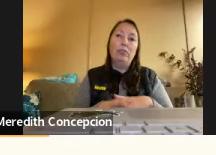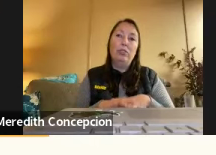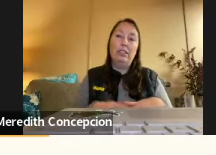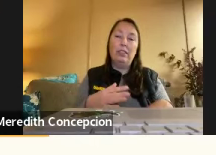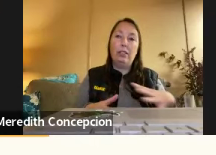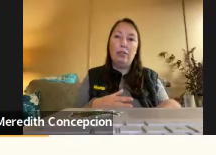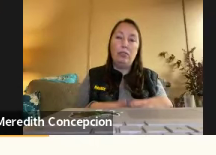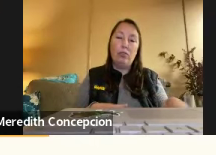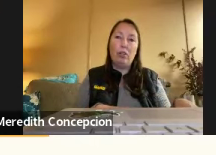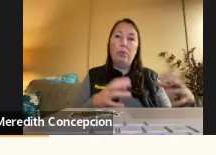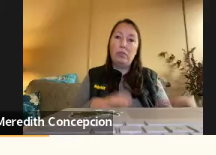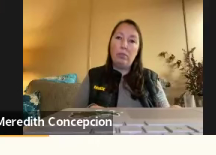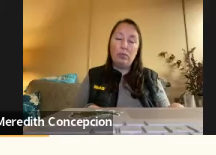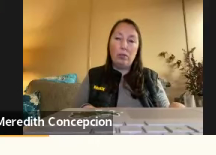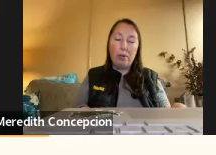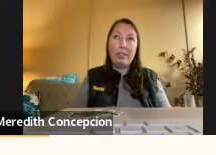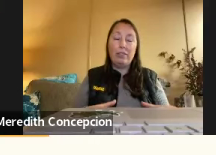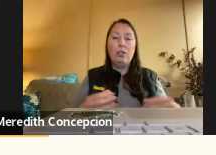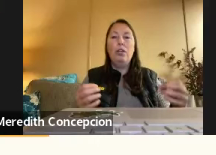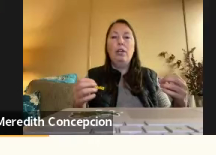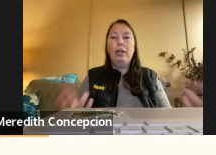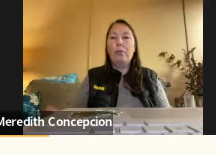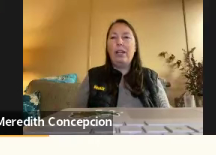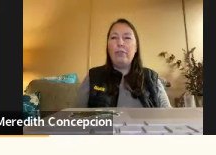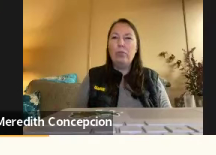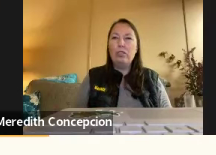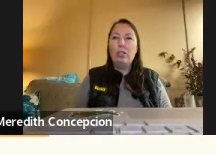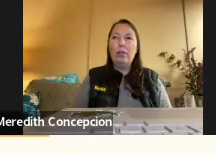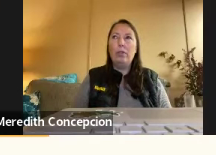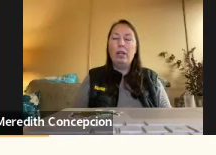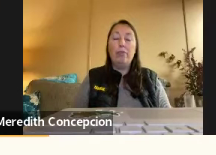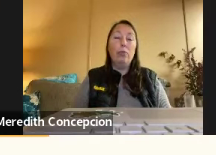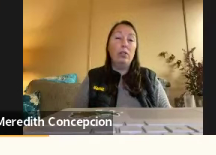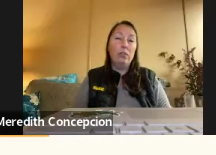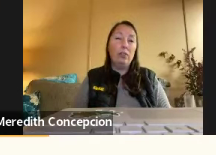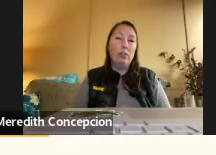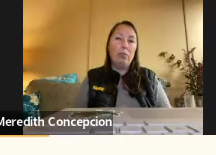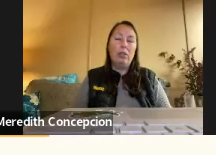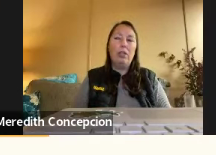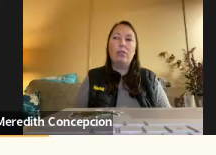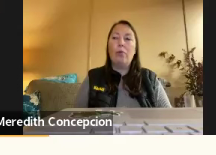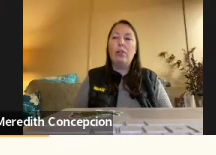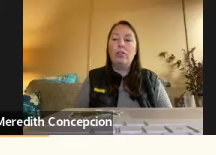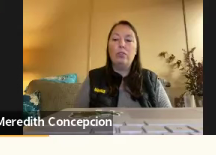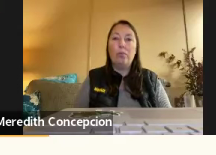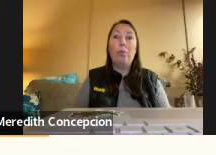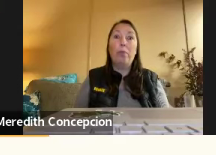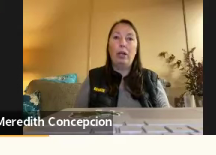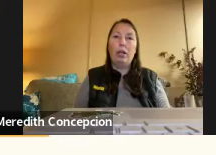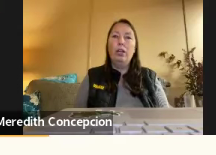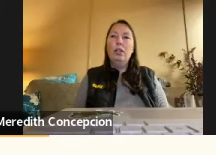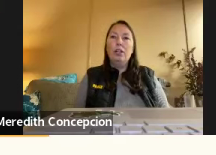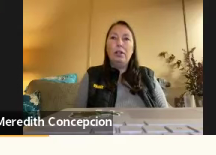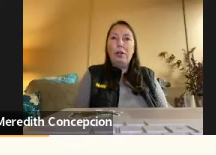health level, just as an individual therapist or a mental health practice, I didn't really have much of a voice in the community. So I wanted to do